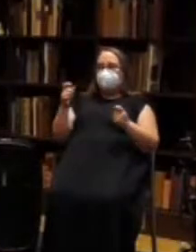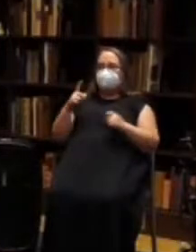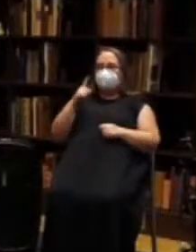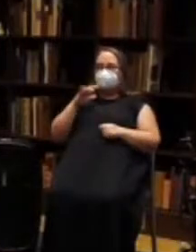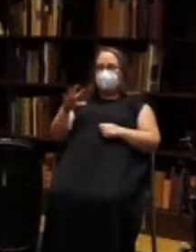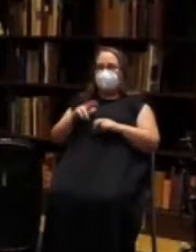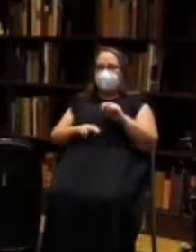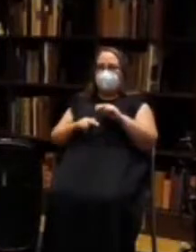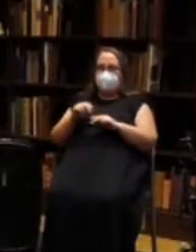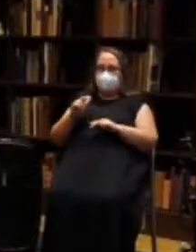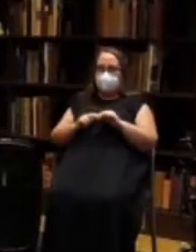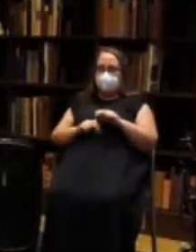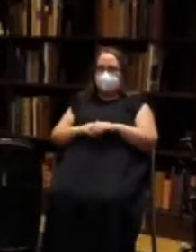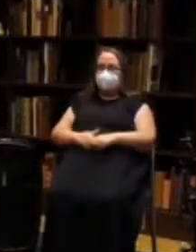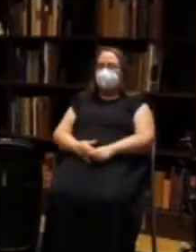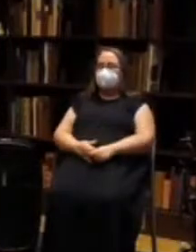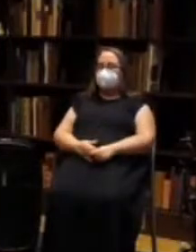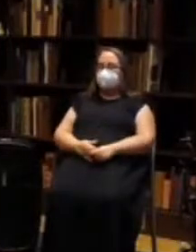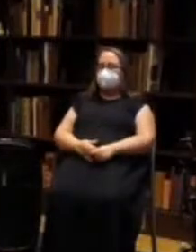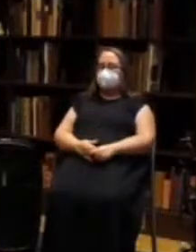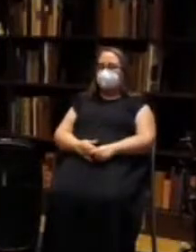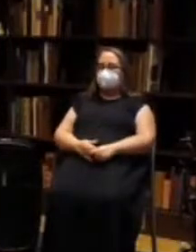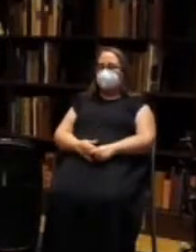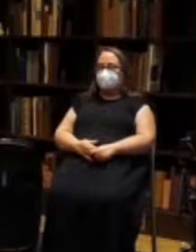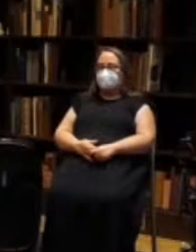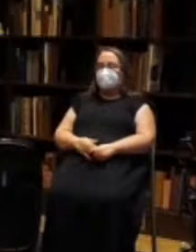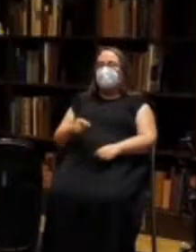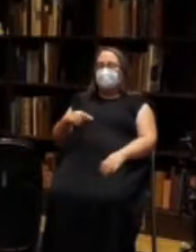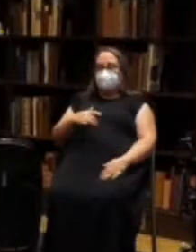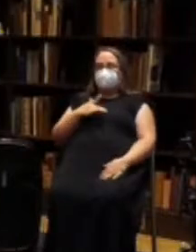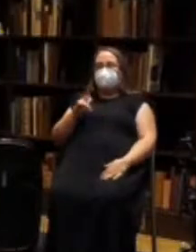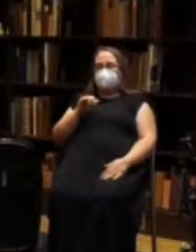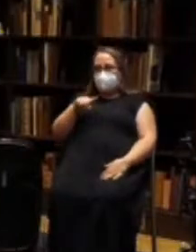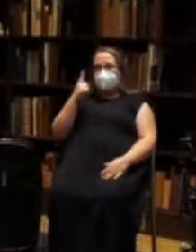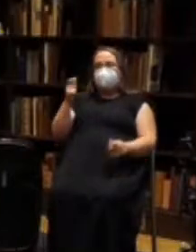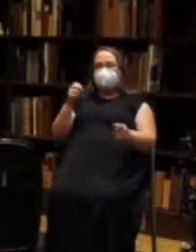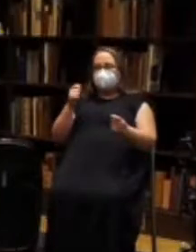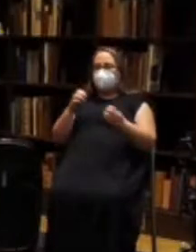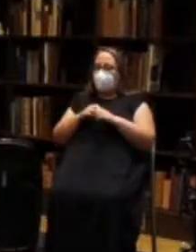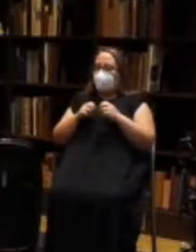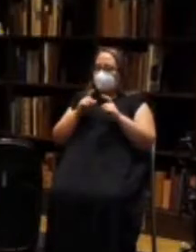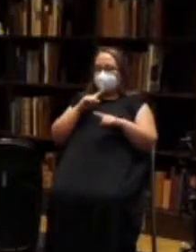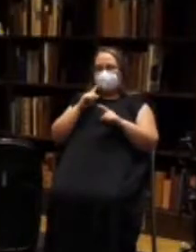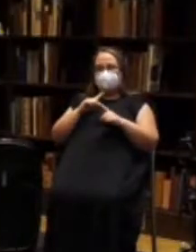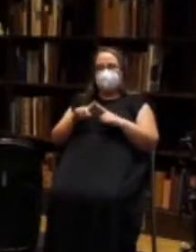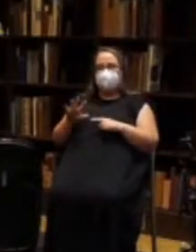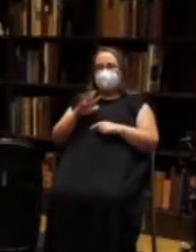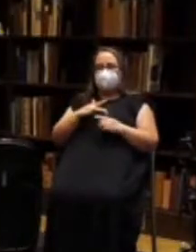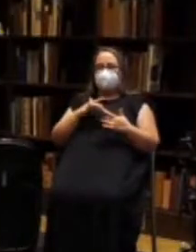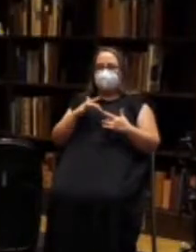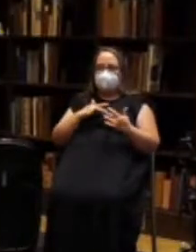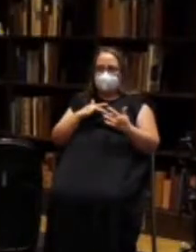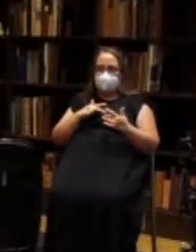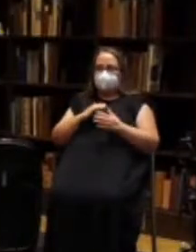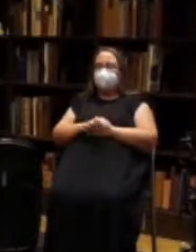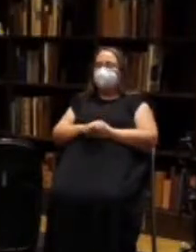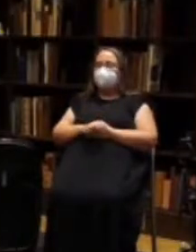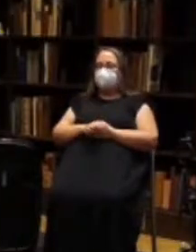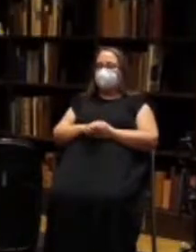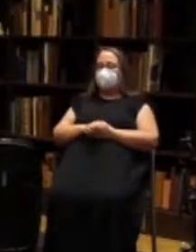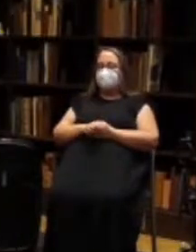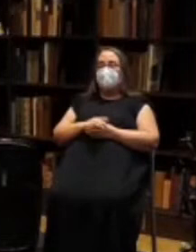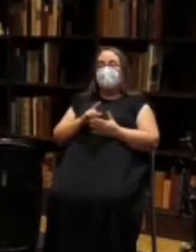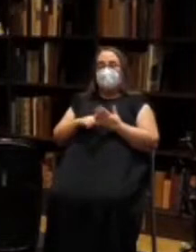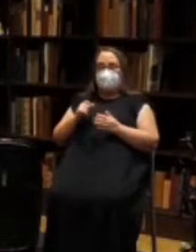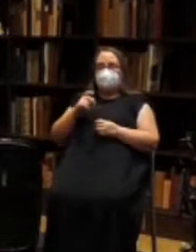for their building, right? So that they feel like a Black manager will be more responsive to the concerns they have as tenants. So what